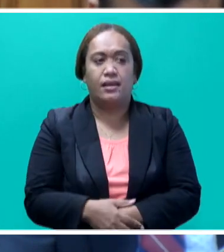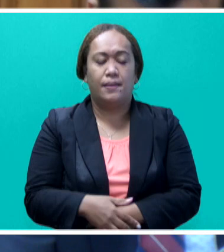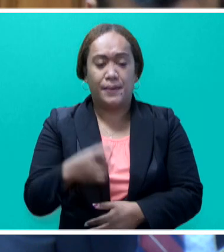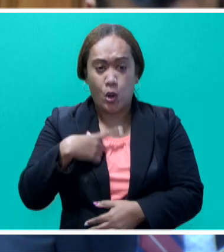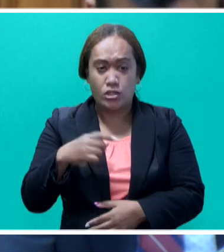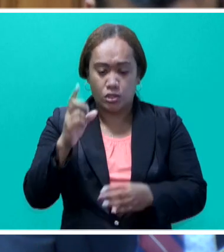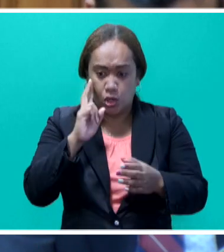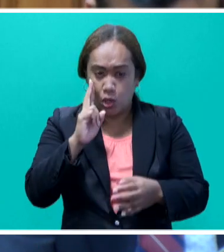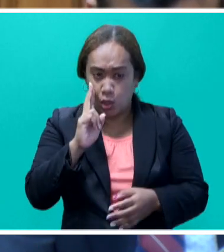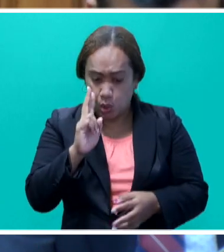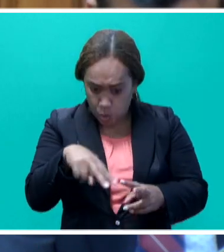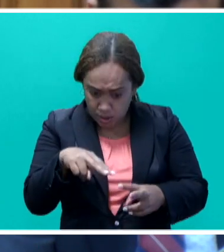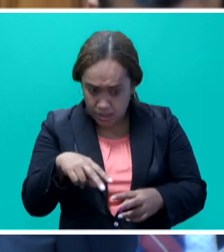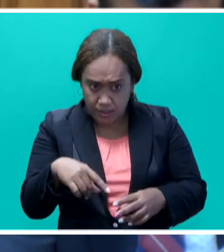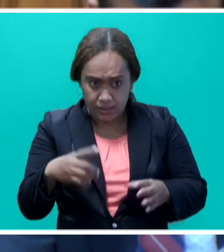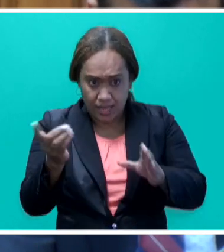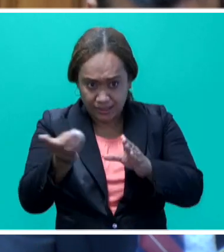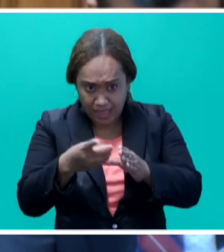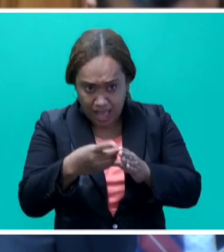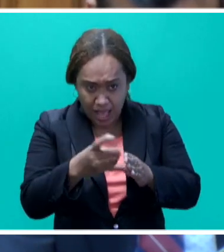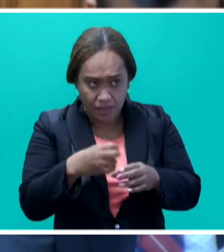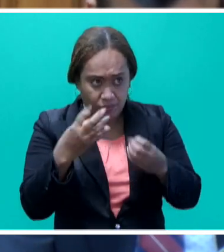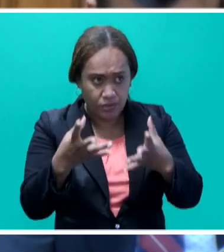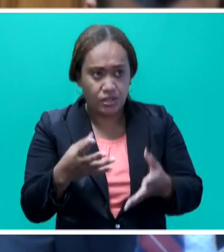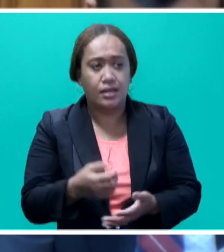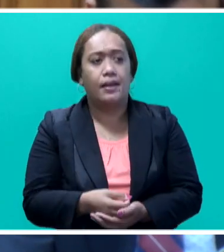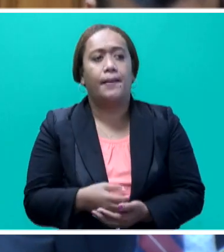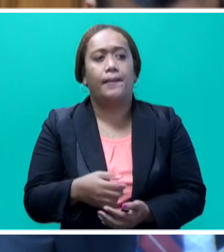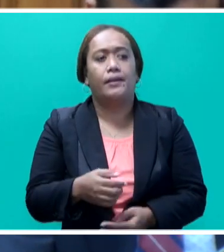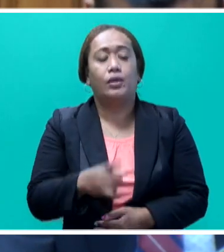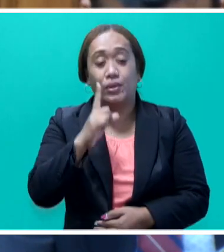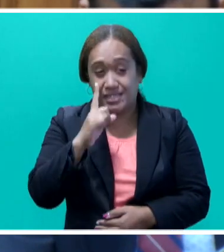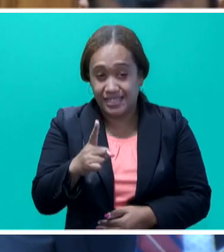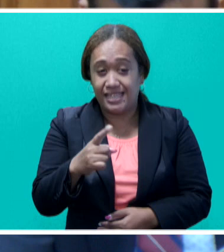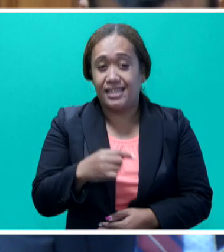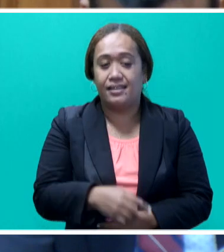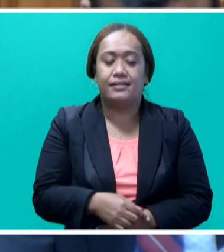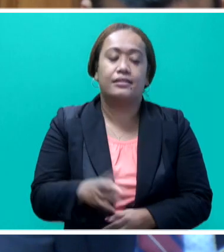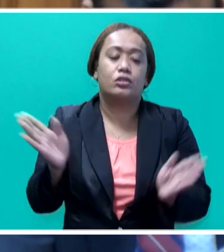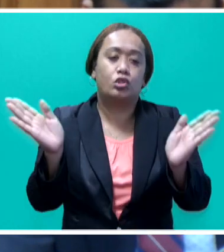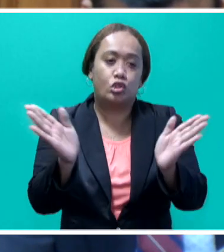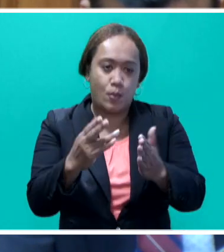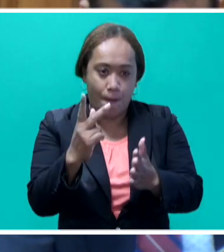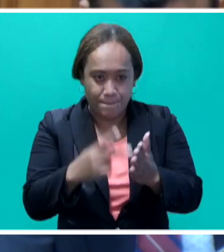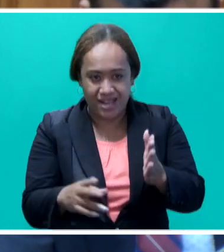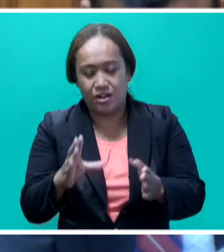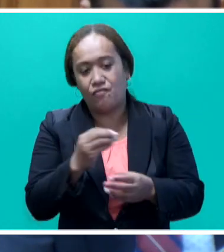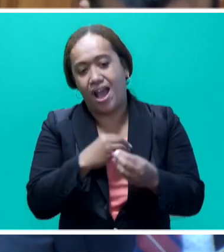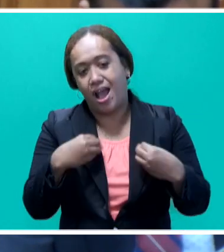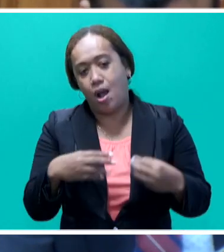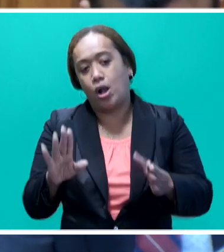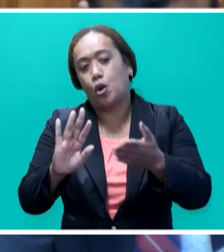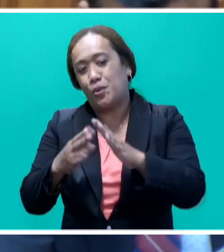are anti-vaxxers. She will see that I am addressing a small part of our community